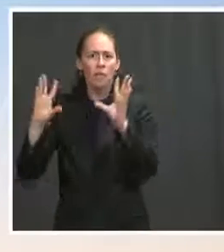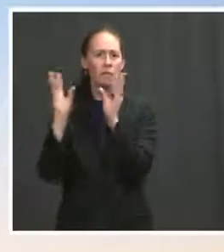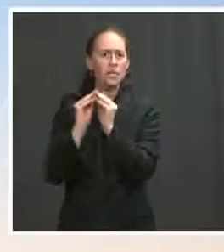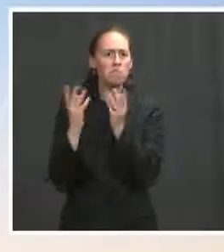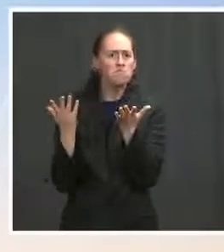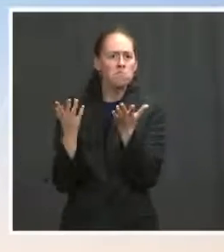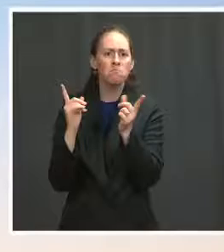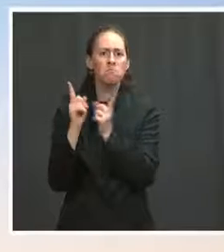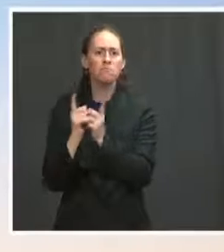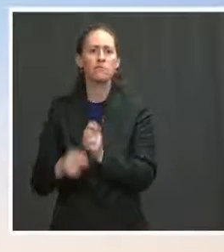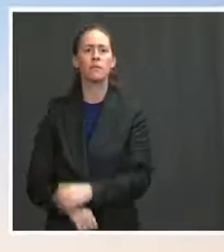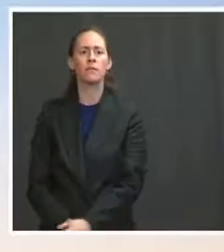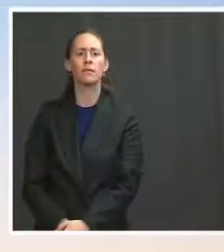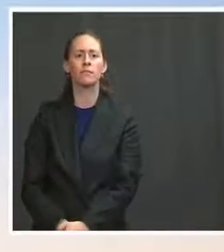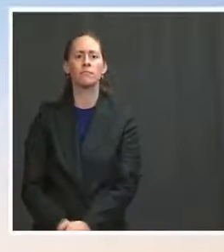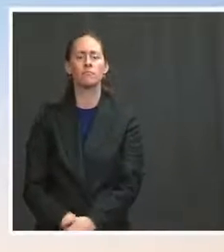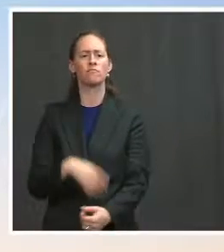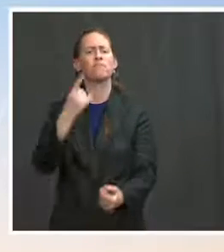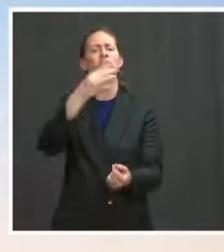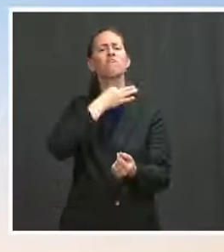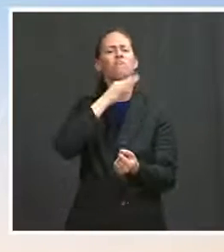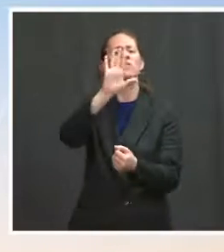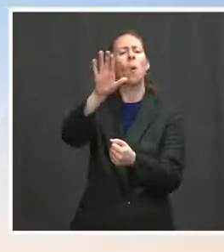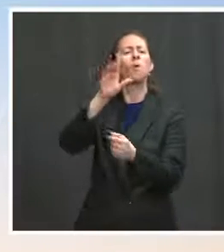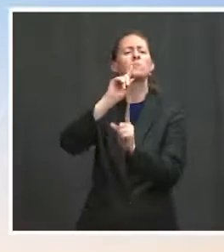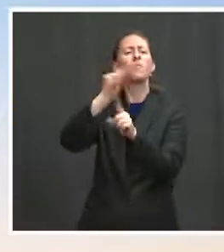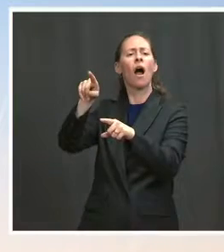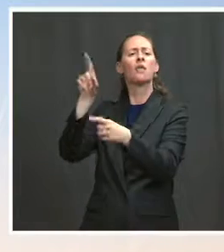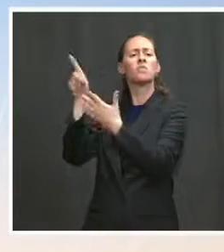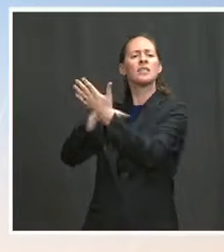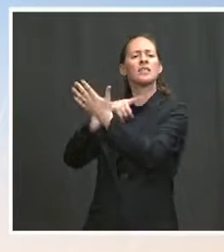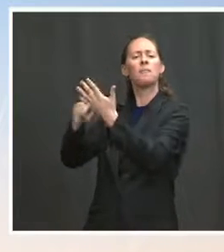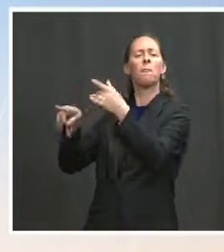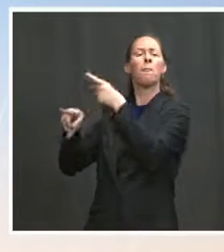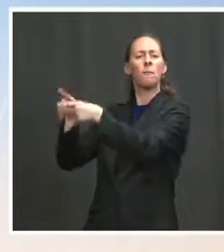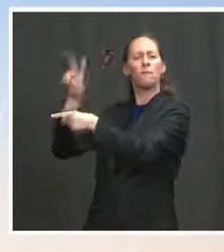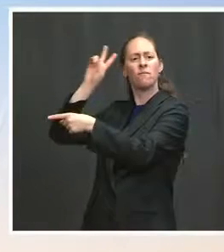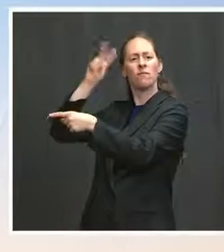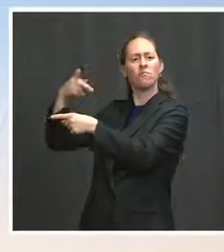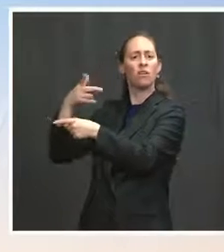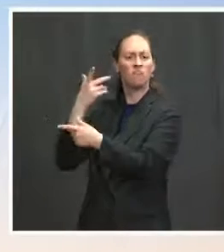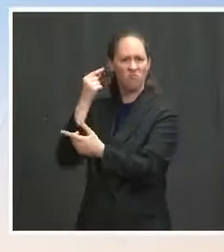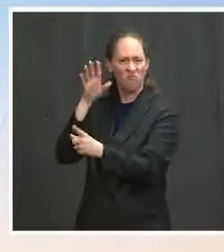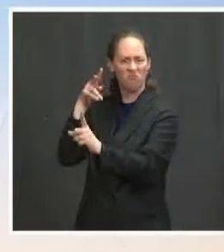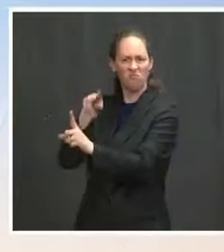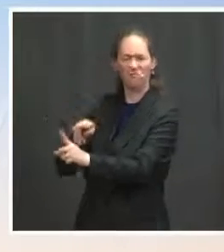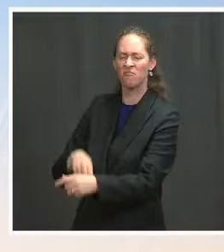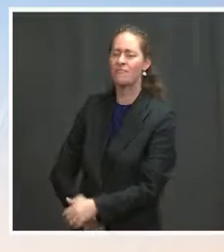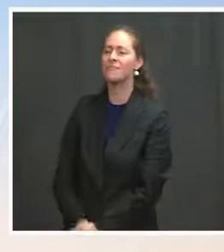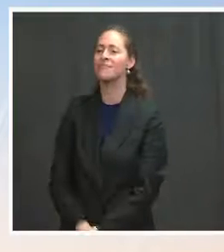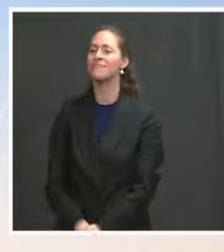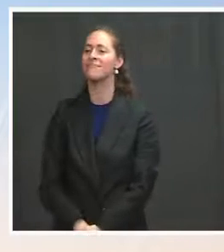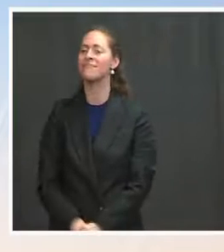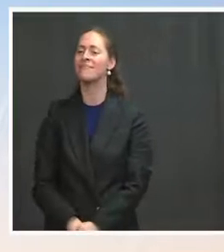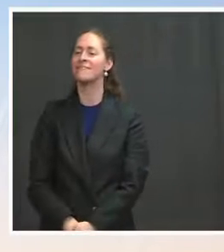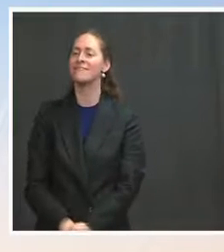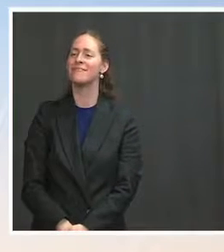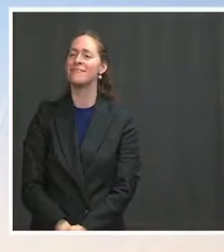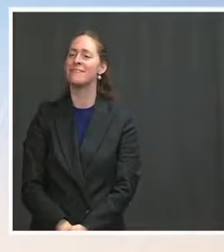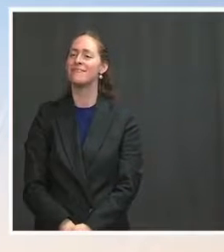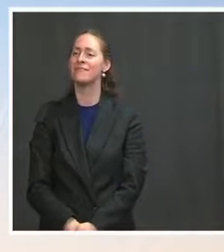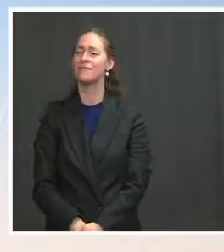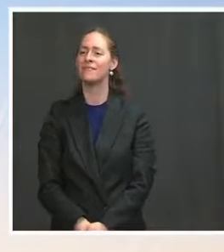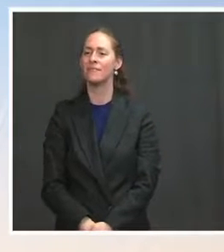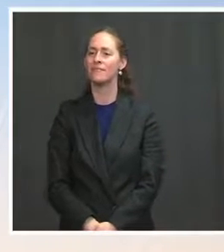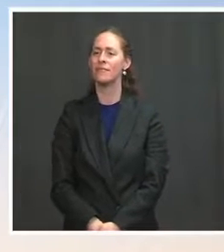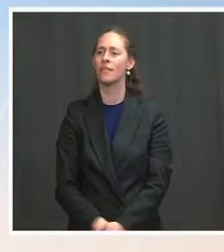about where she went today. Well, I would say the purpose of the vice president's visit, as we've outlined, was to, she's long said she